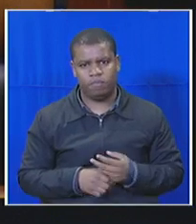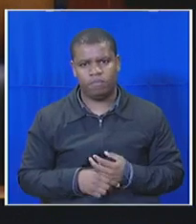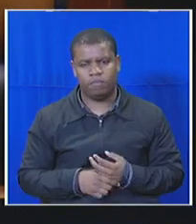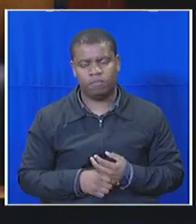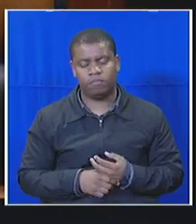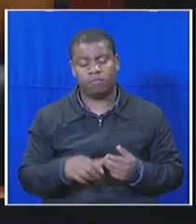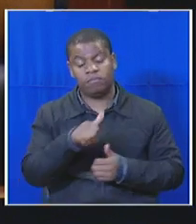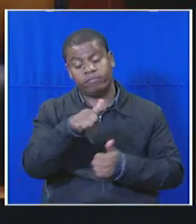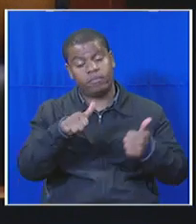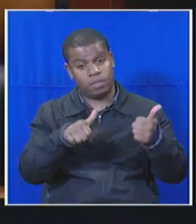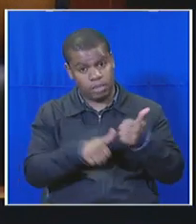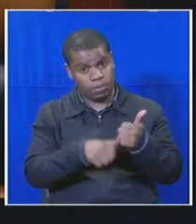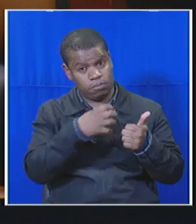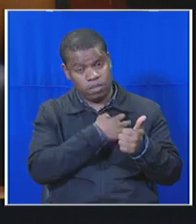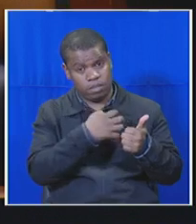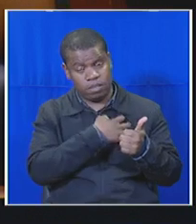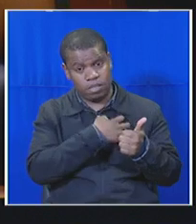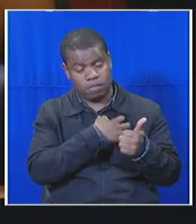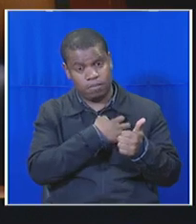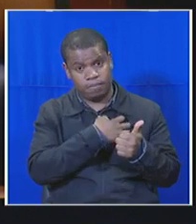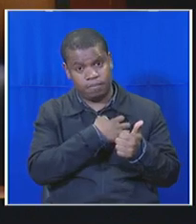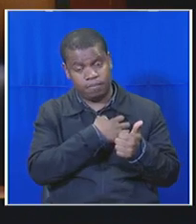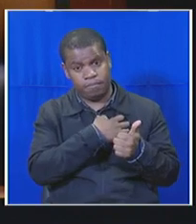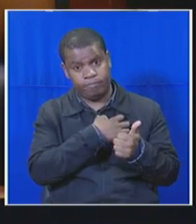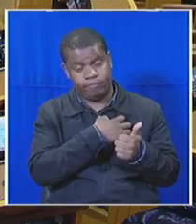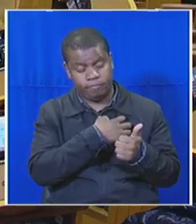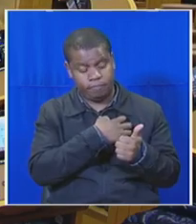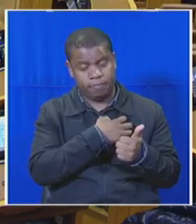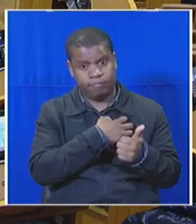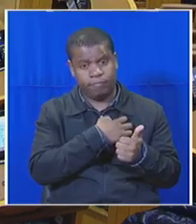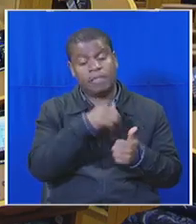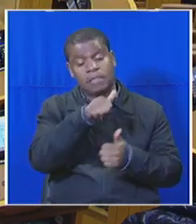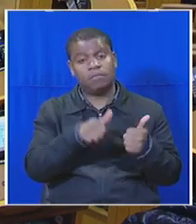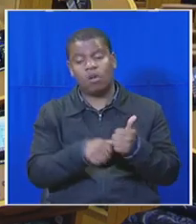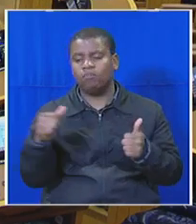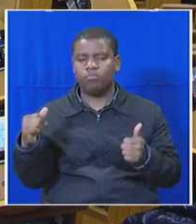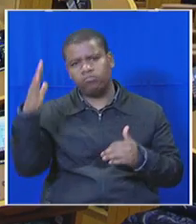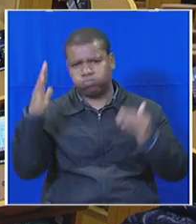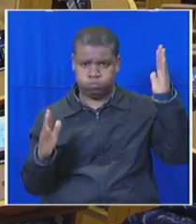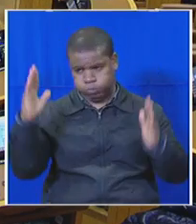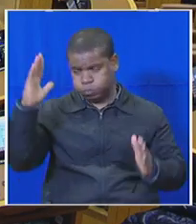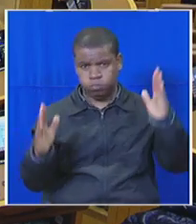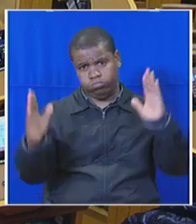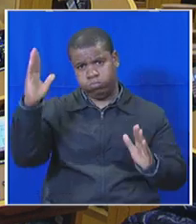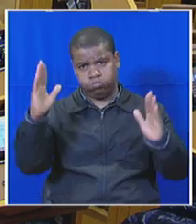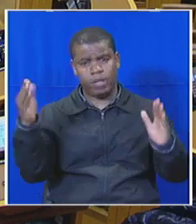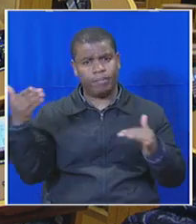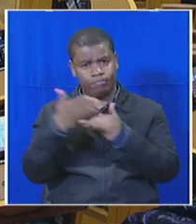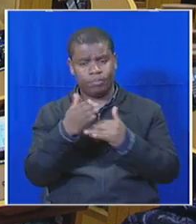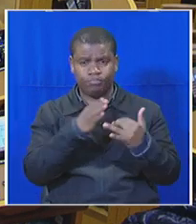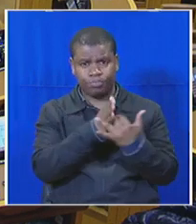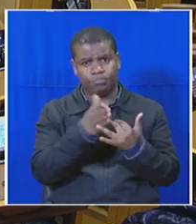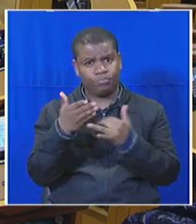Deputy Minister. Deputy Speaker. Someone, a Deputy Speaker, he's about to pull an al-Bashir and leave